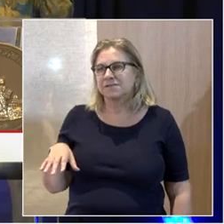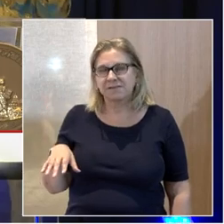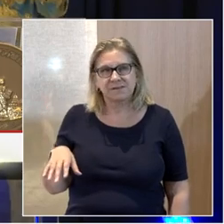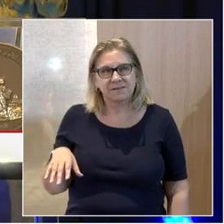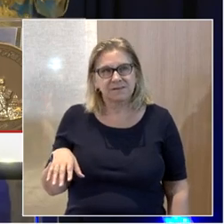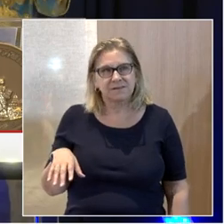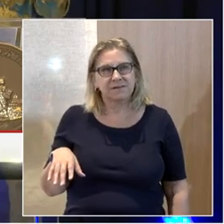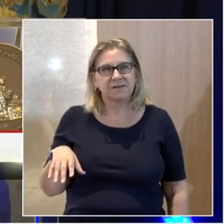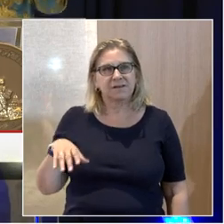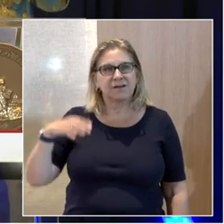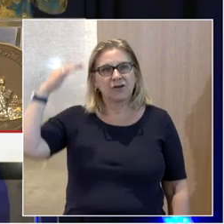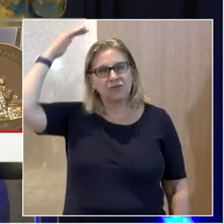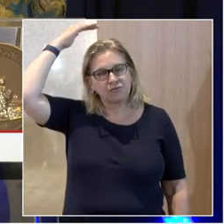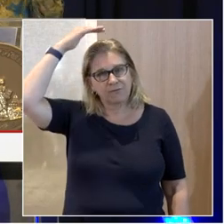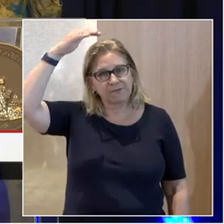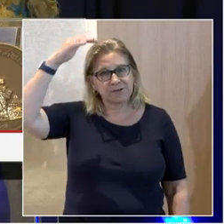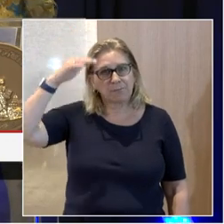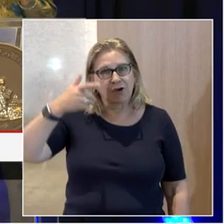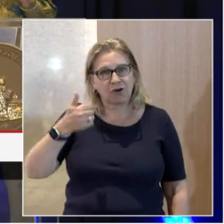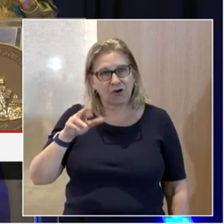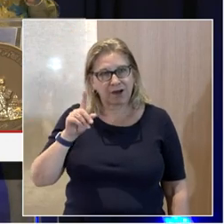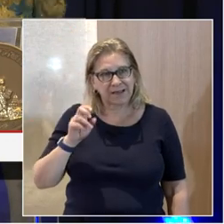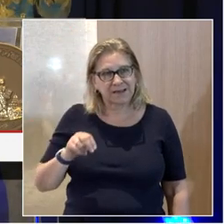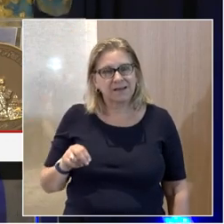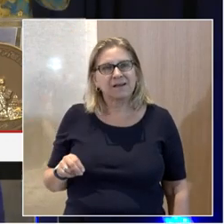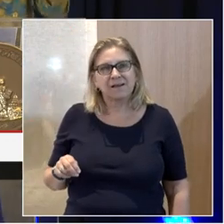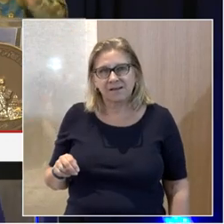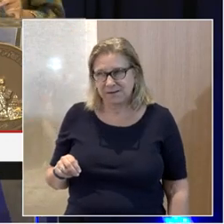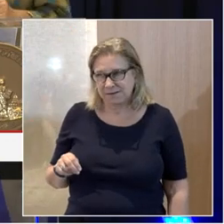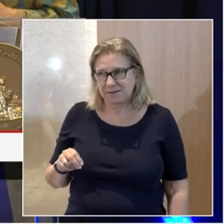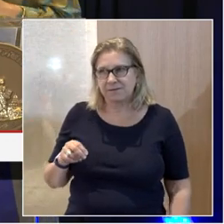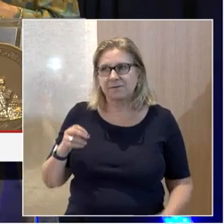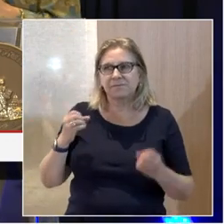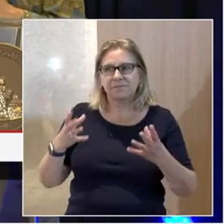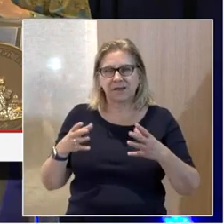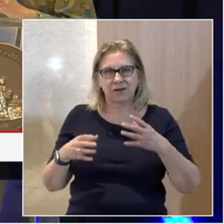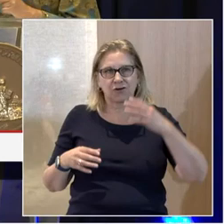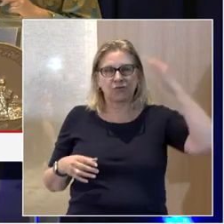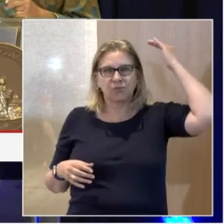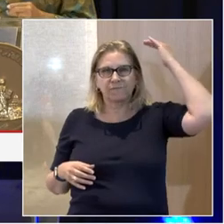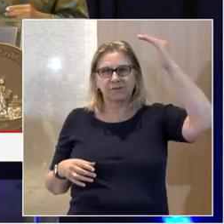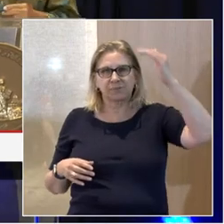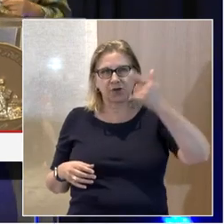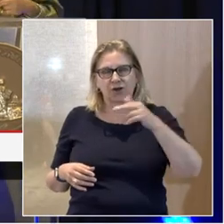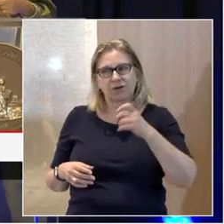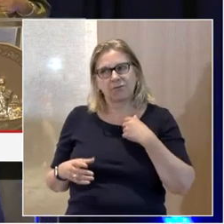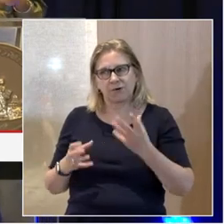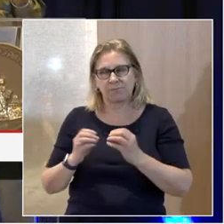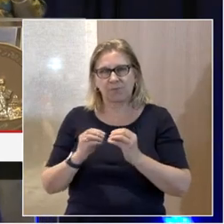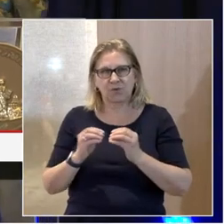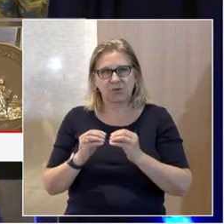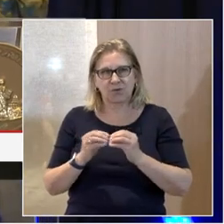gardens. DC has a lot of rooftop gardens, a lot of green roofs. We want more. Okay. Next question.